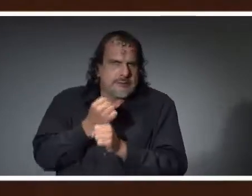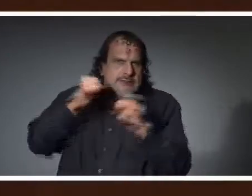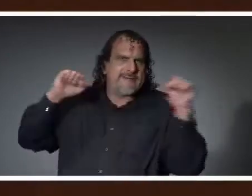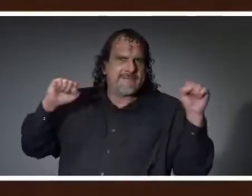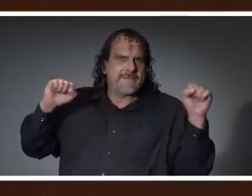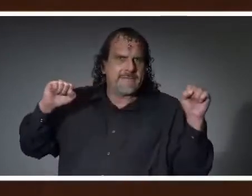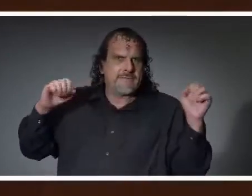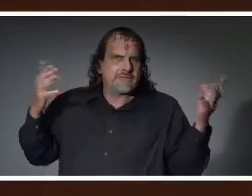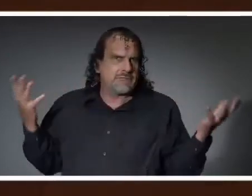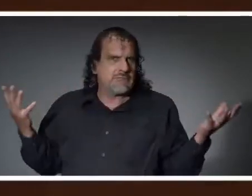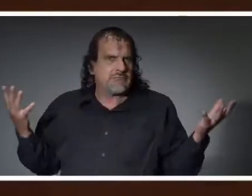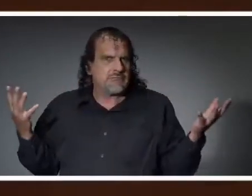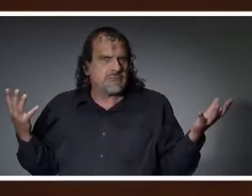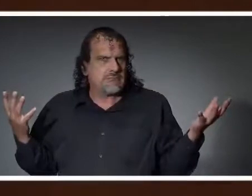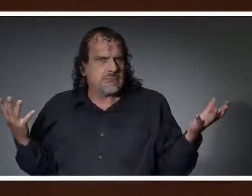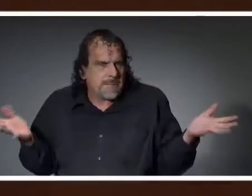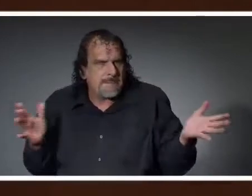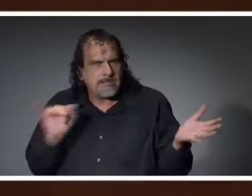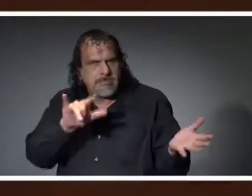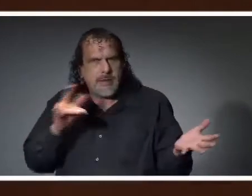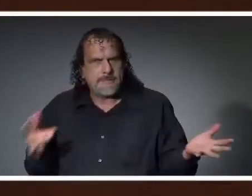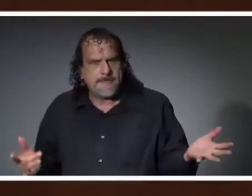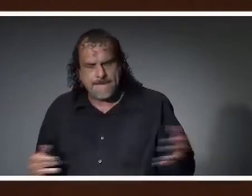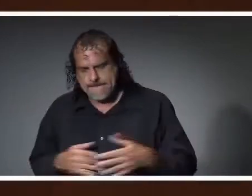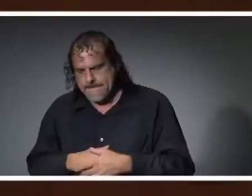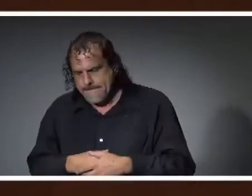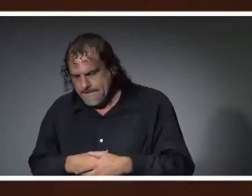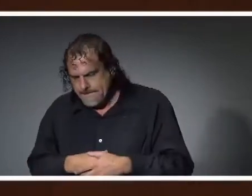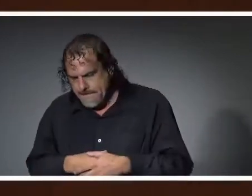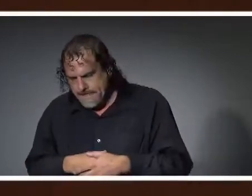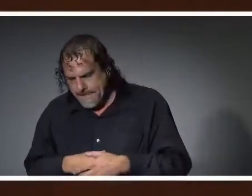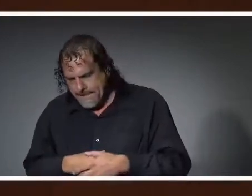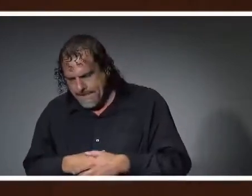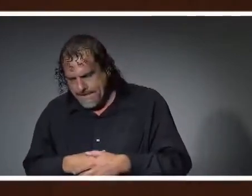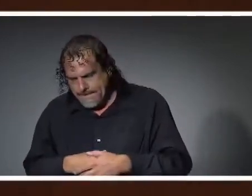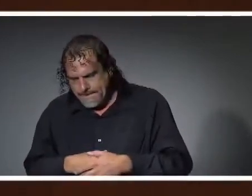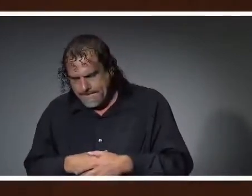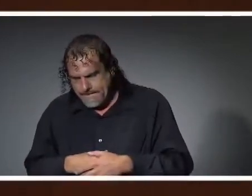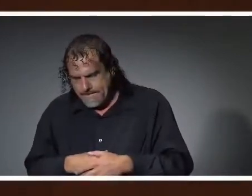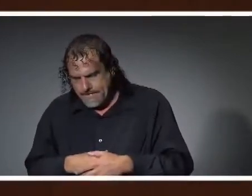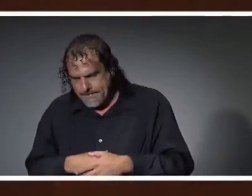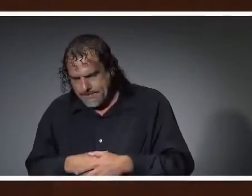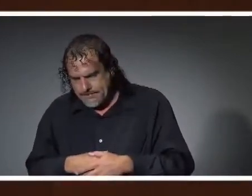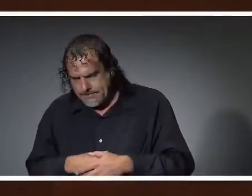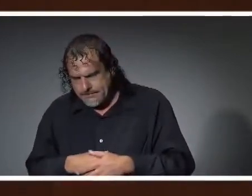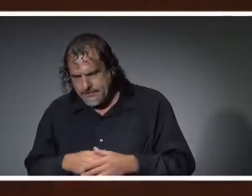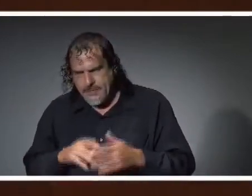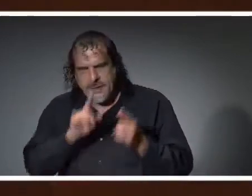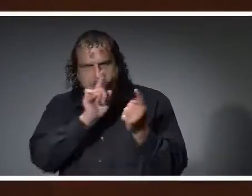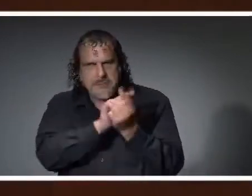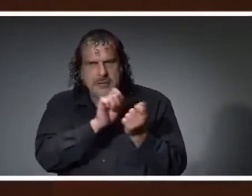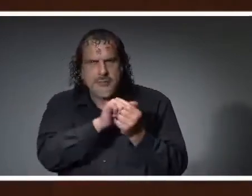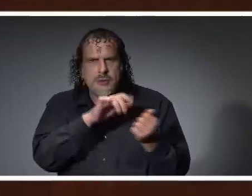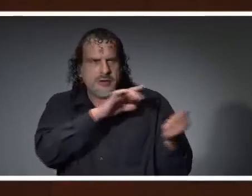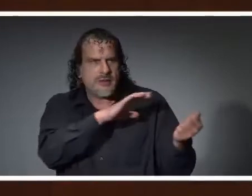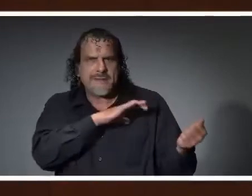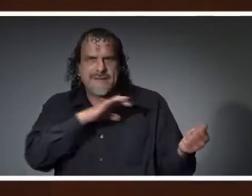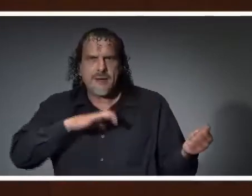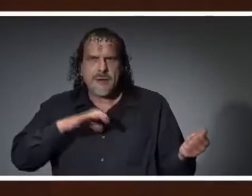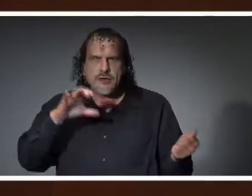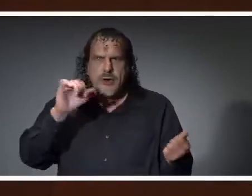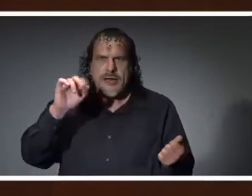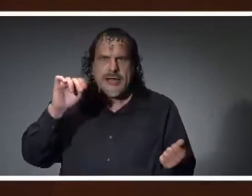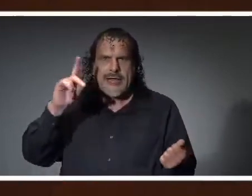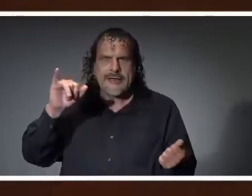and live our lives a little bit. And so I've met with the commissioner and his team, and, kind of like